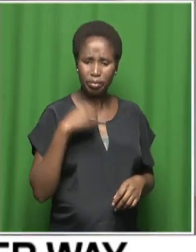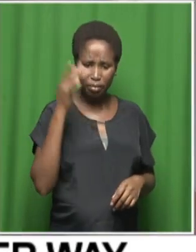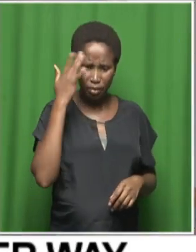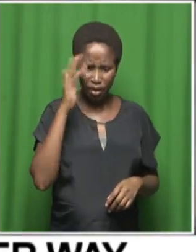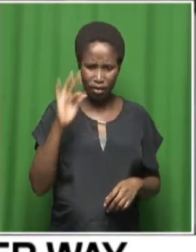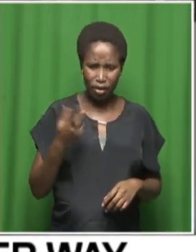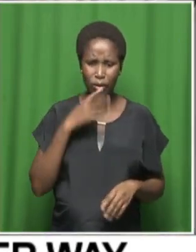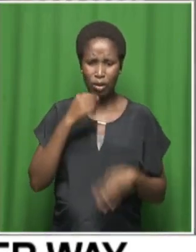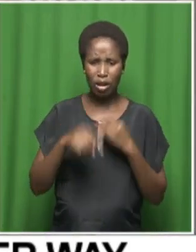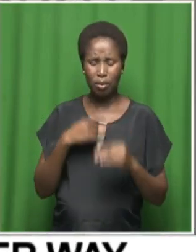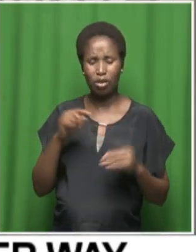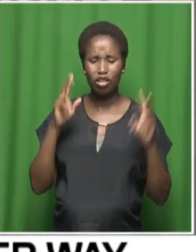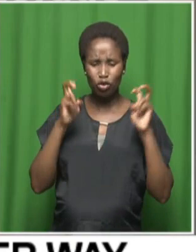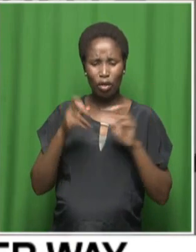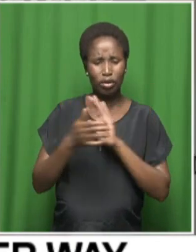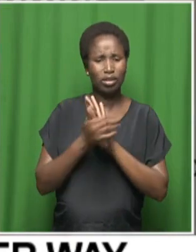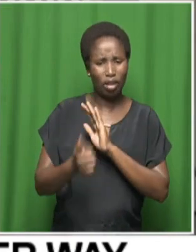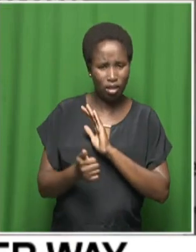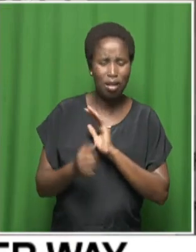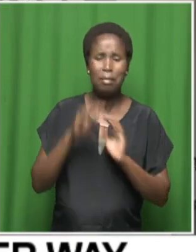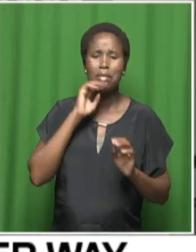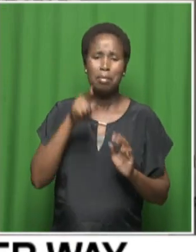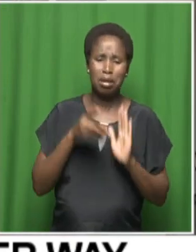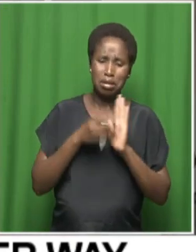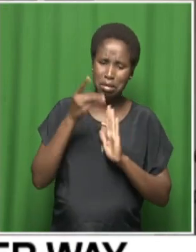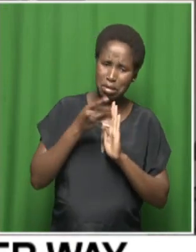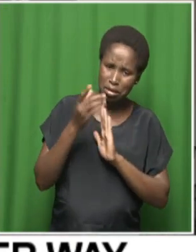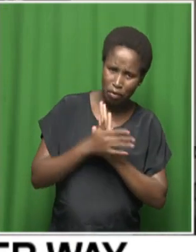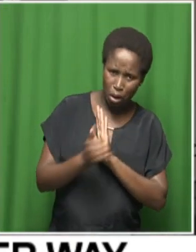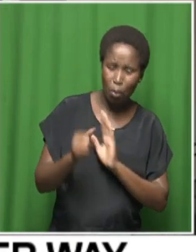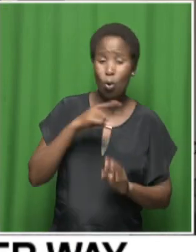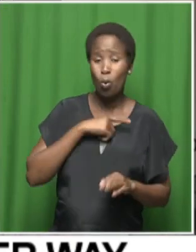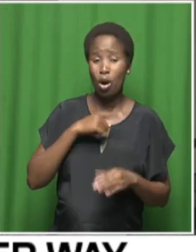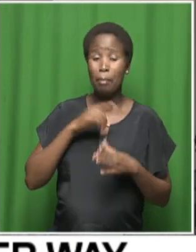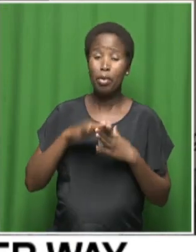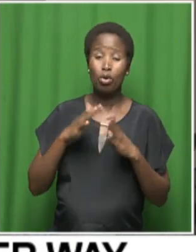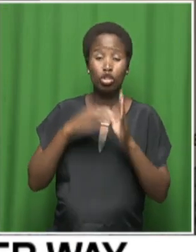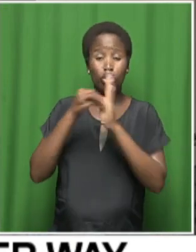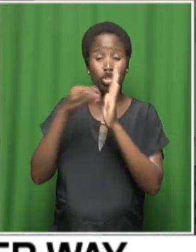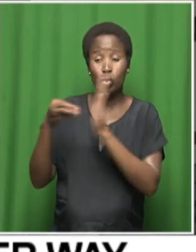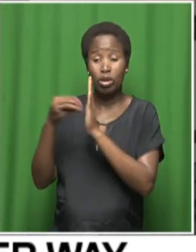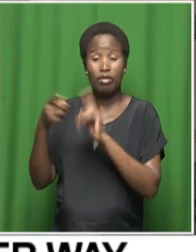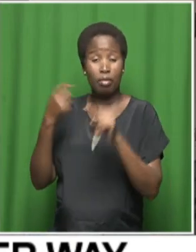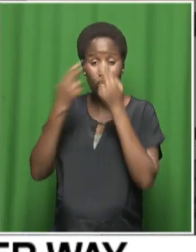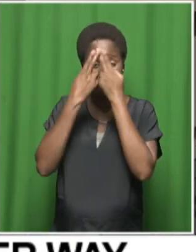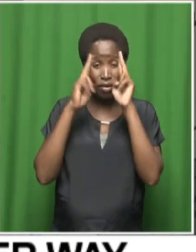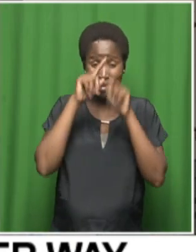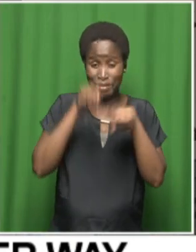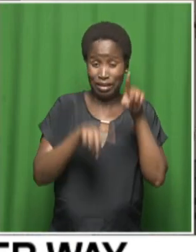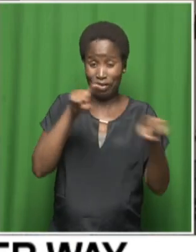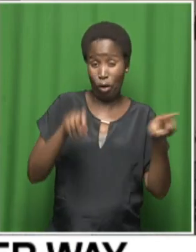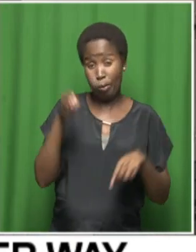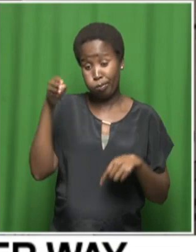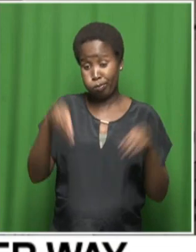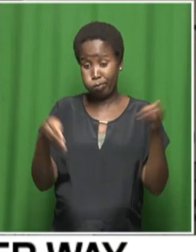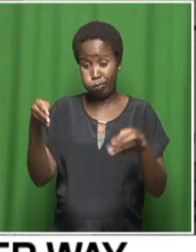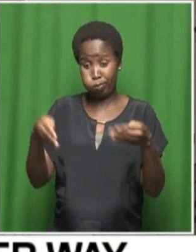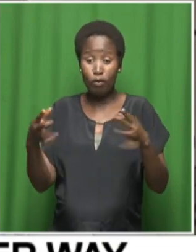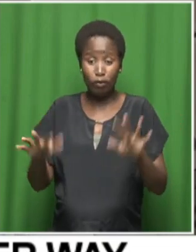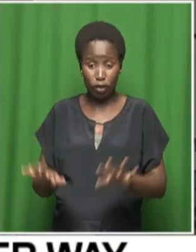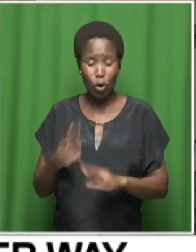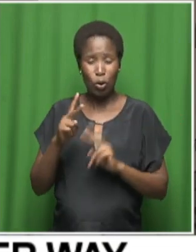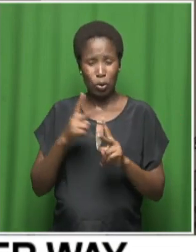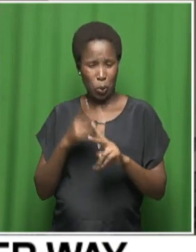is skills. So we need to develop the skills. A lot of universities are here today and involved in this